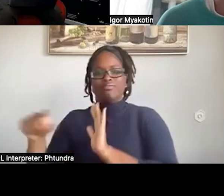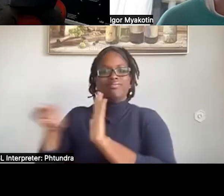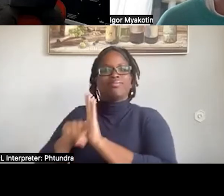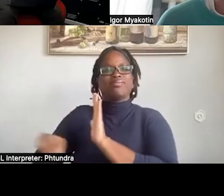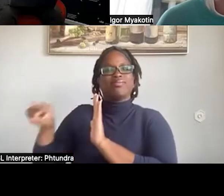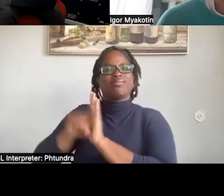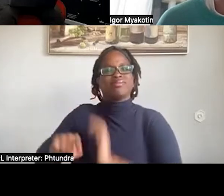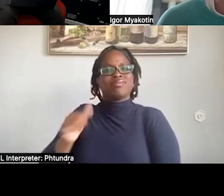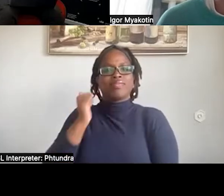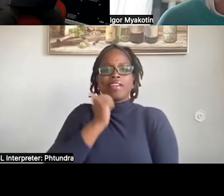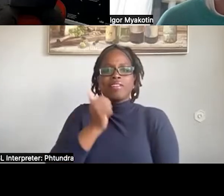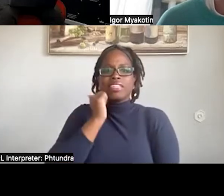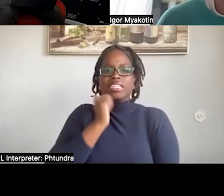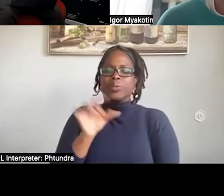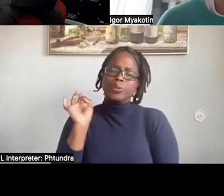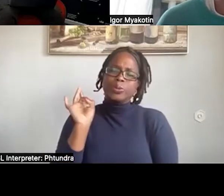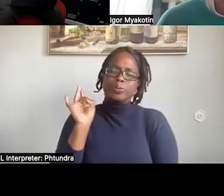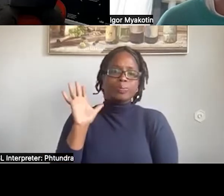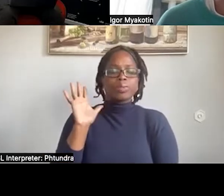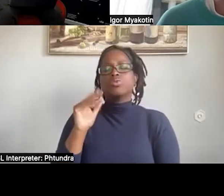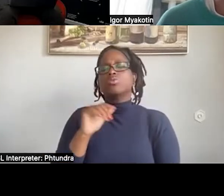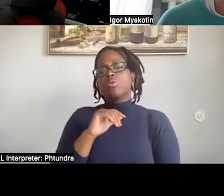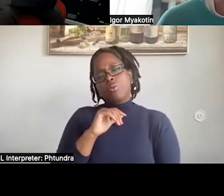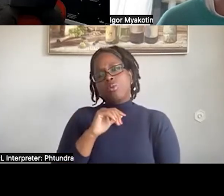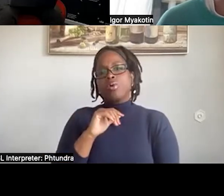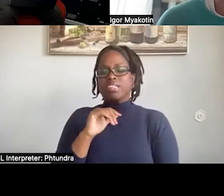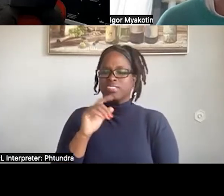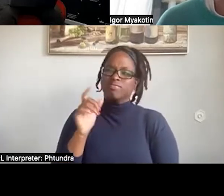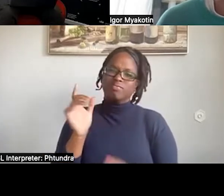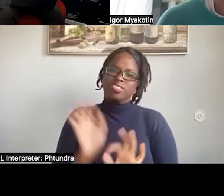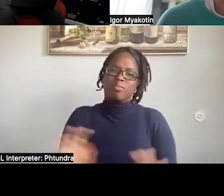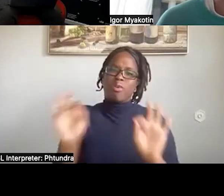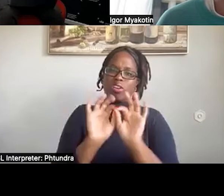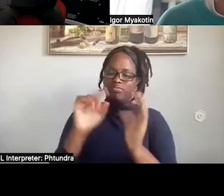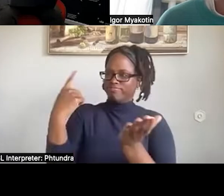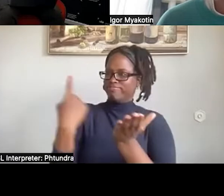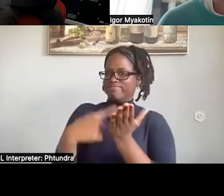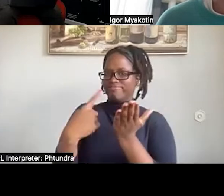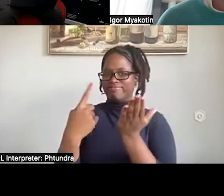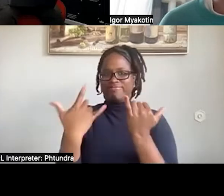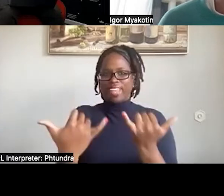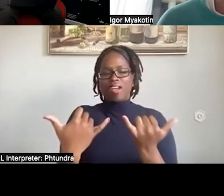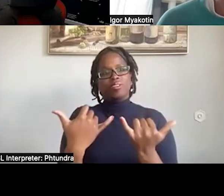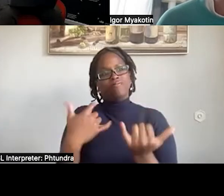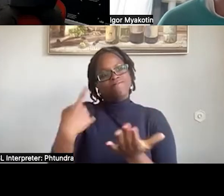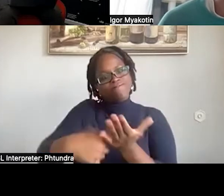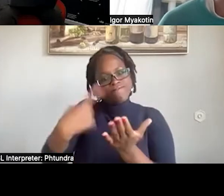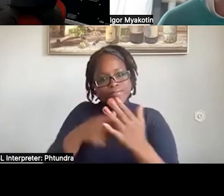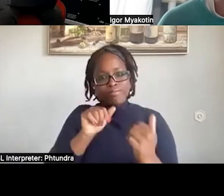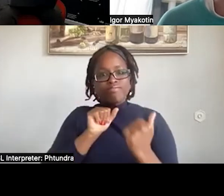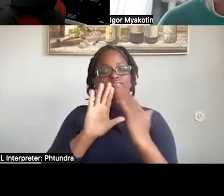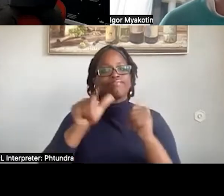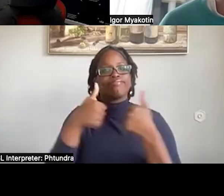So I think it's very important to speak about our challenges.